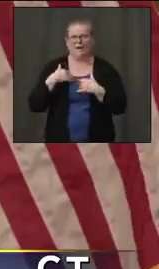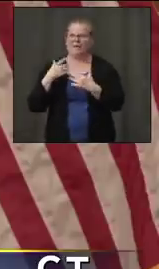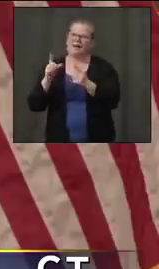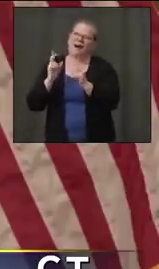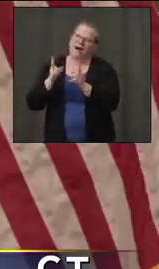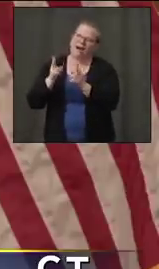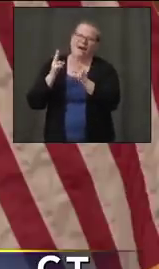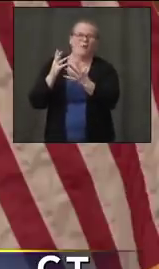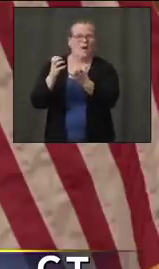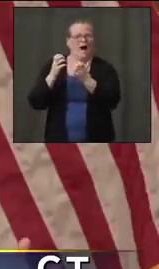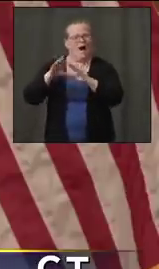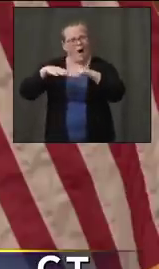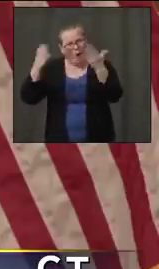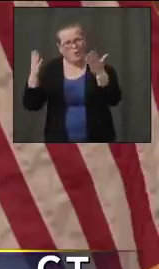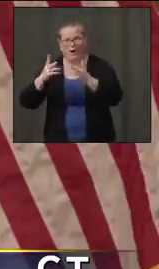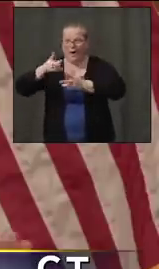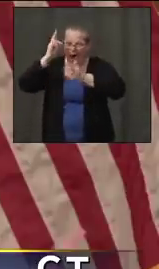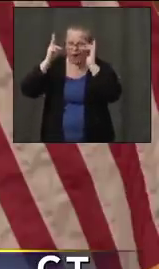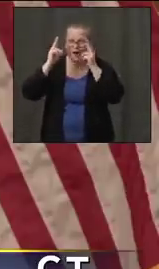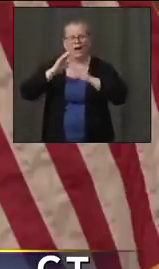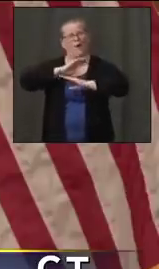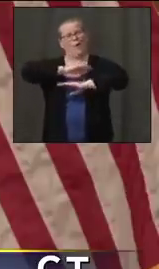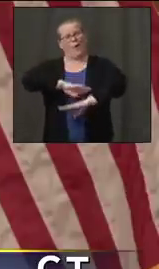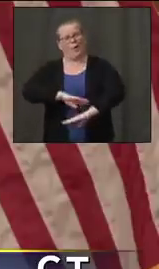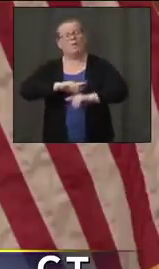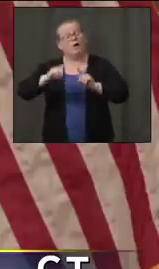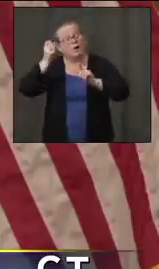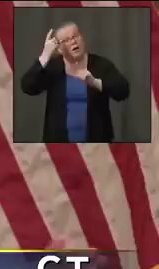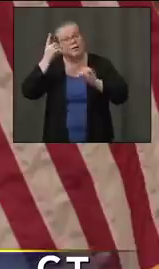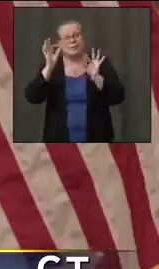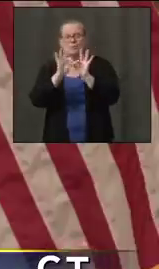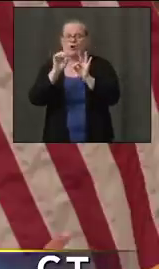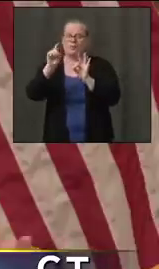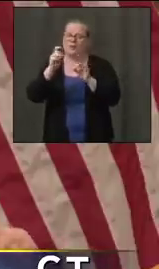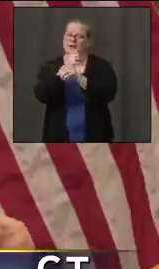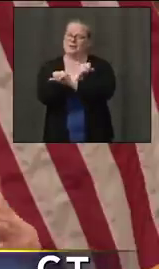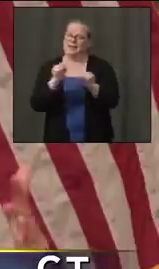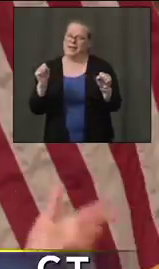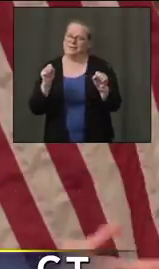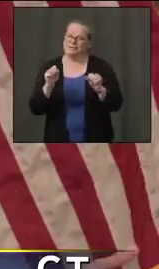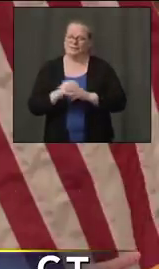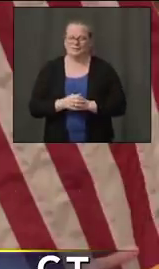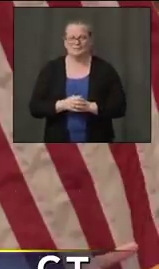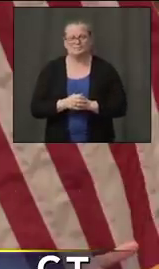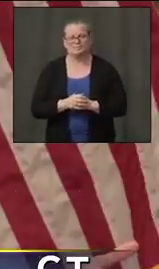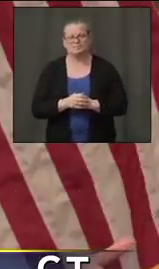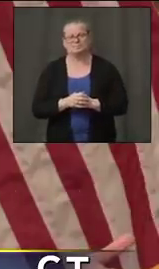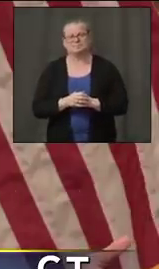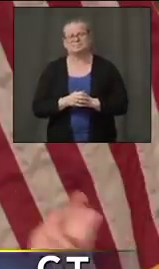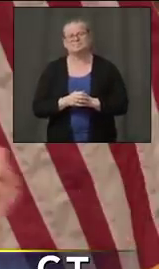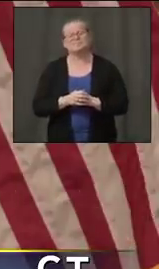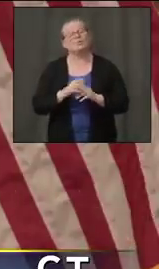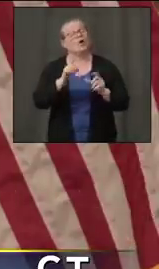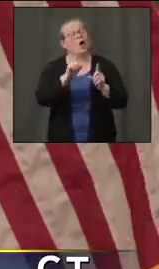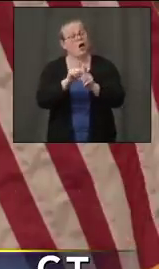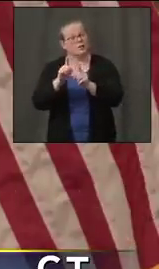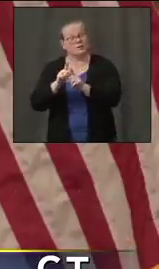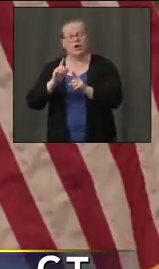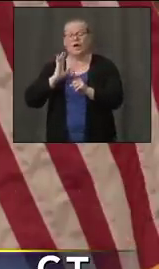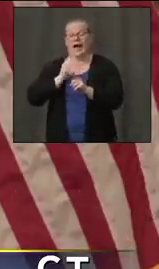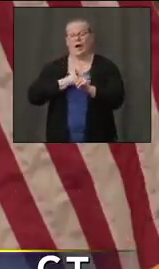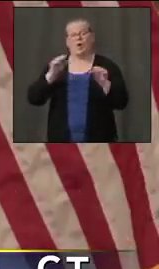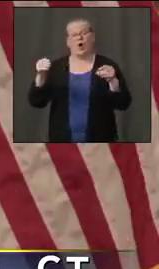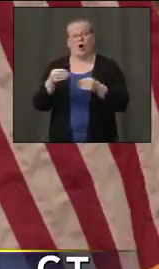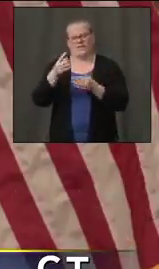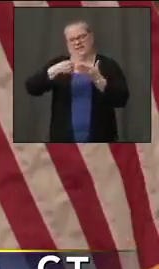that. The other thing that I did want to mention also is that our office will be announcing